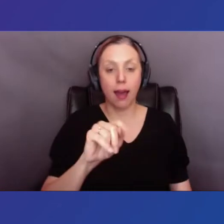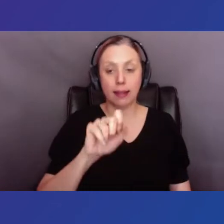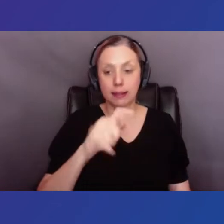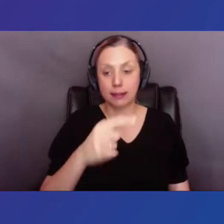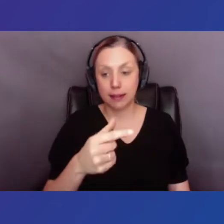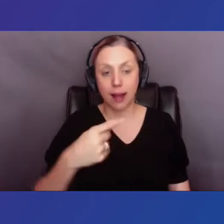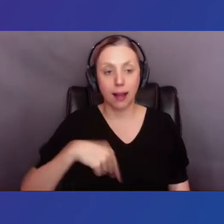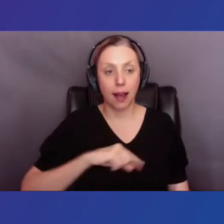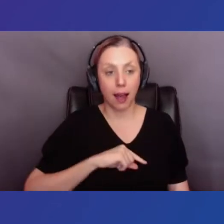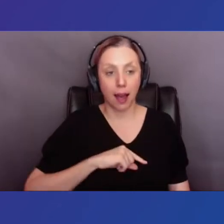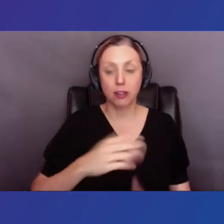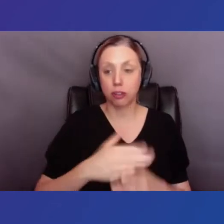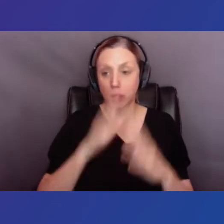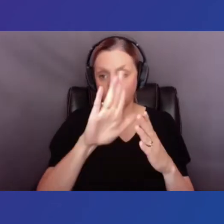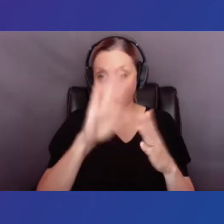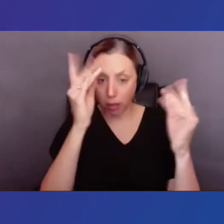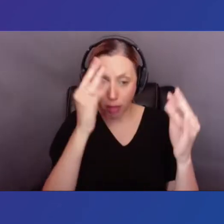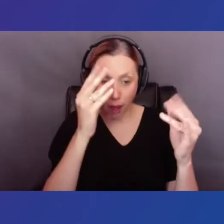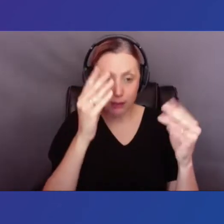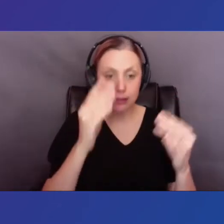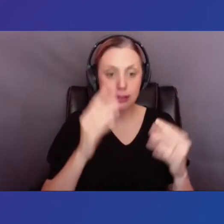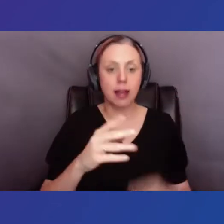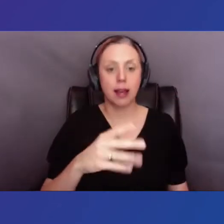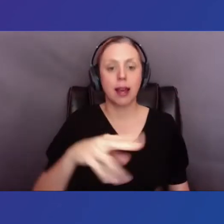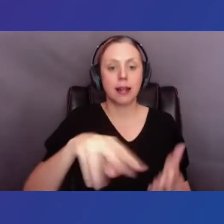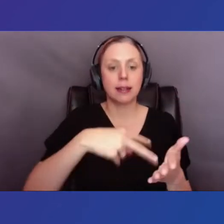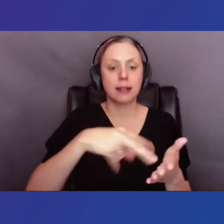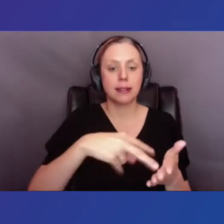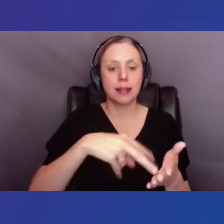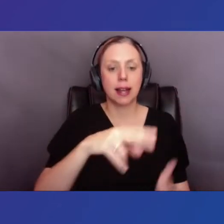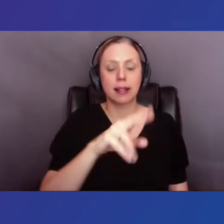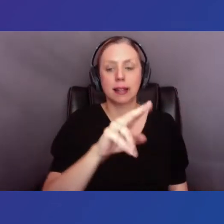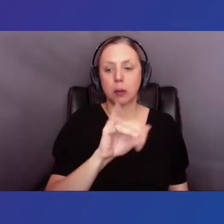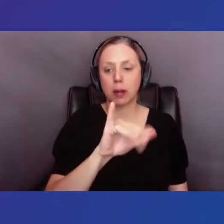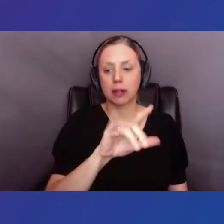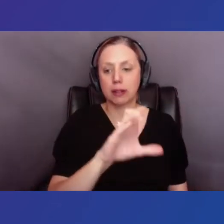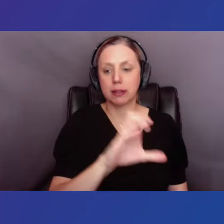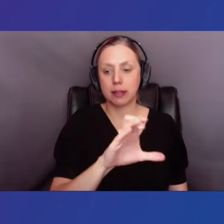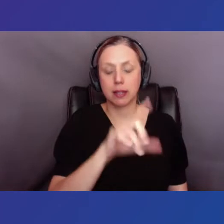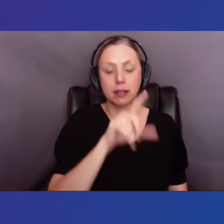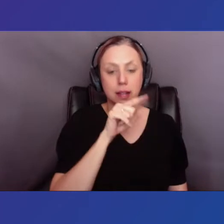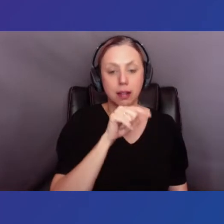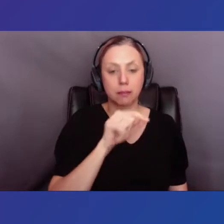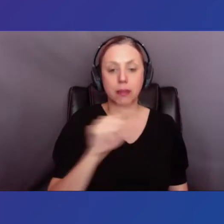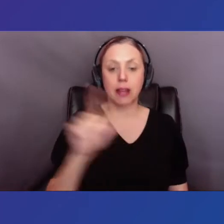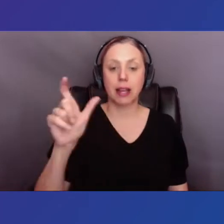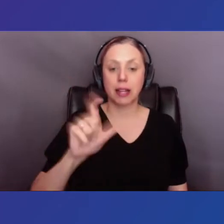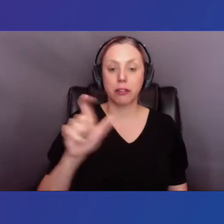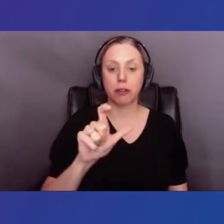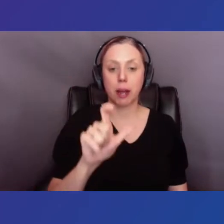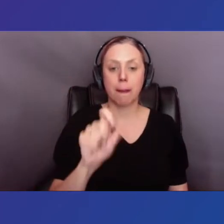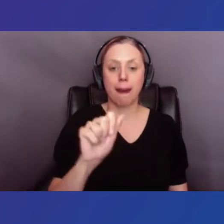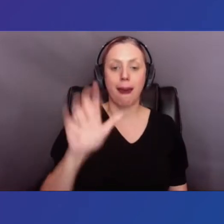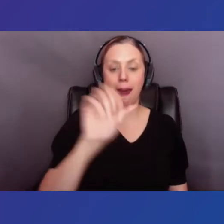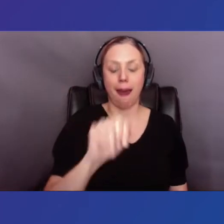at DanceNYC, Instagram at dance.nyc, and Facebook